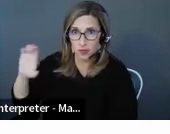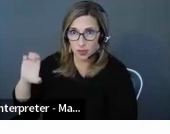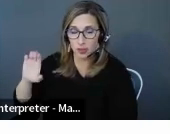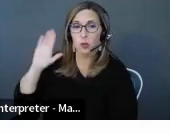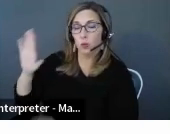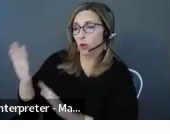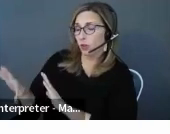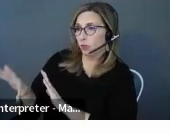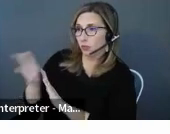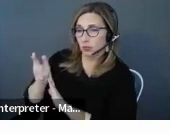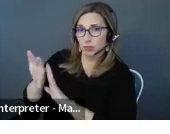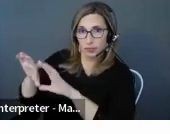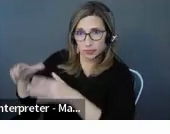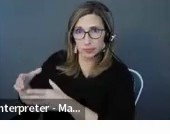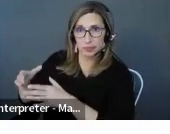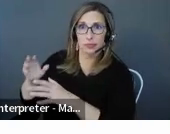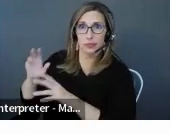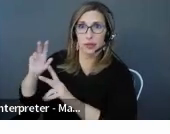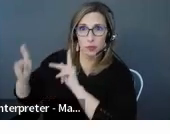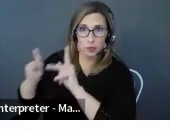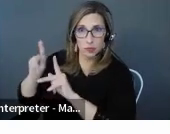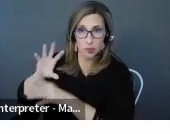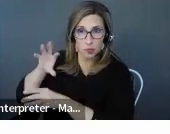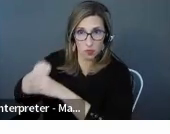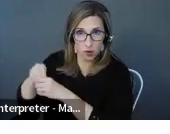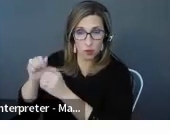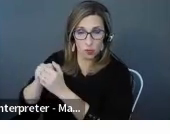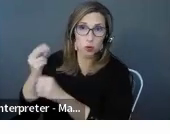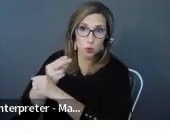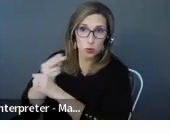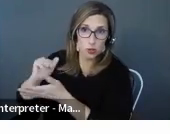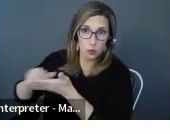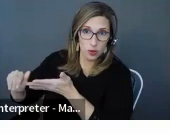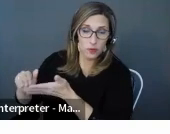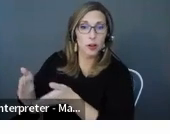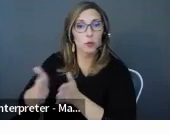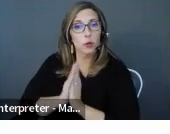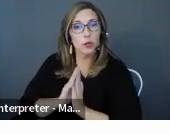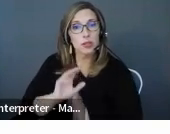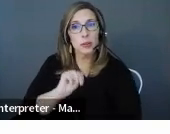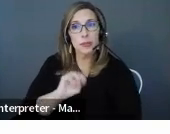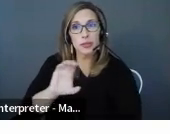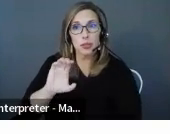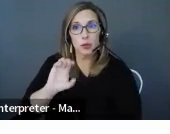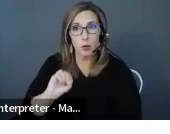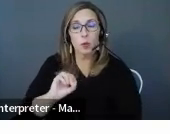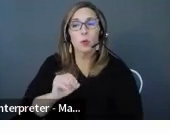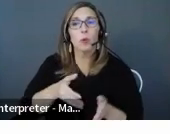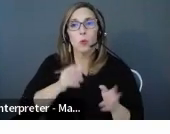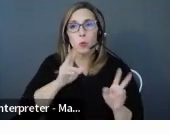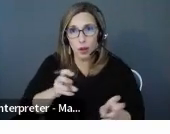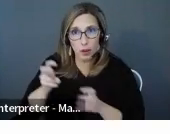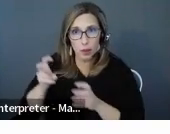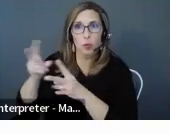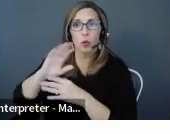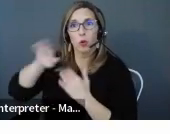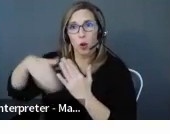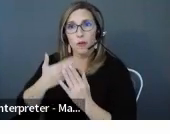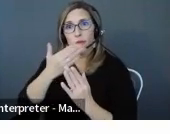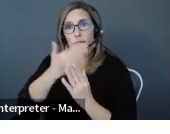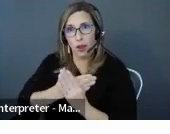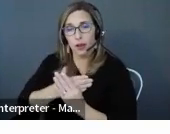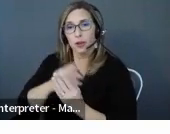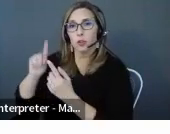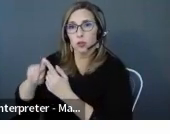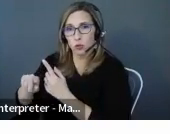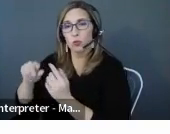representative sample of HCBS waiver participants and requests that MCOs upload all files for those participants to the quality